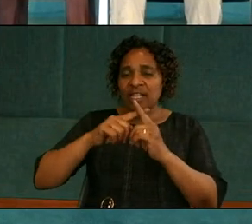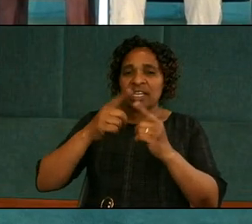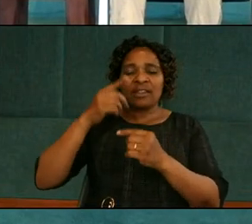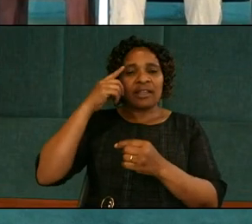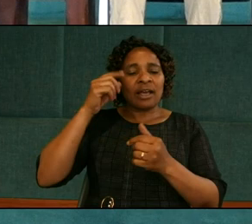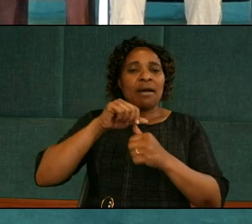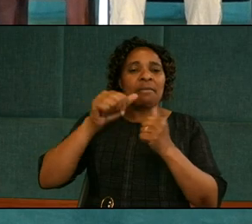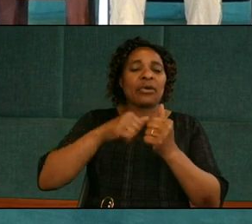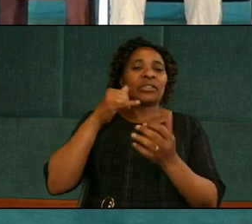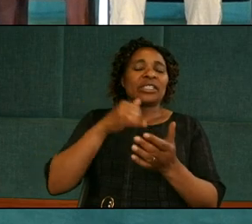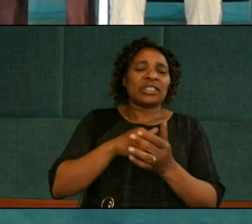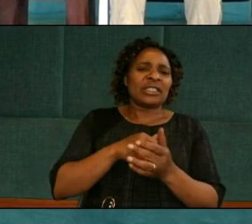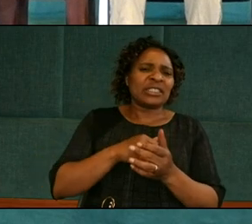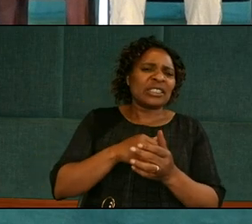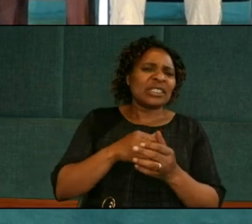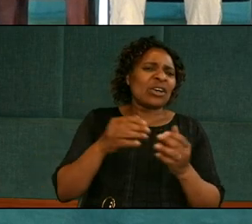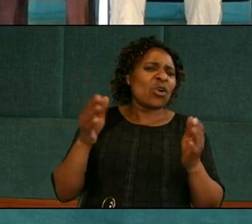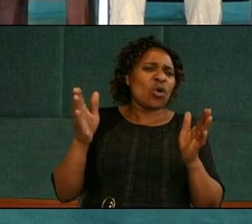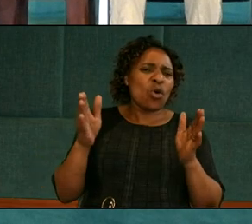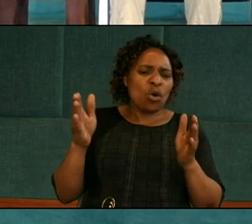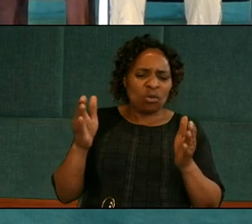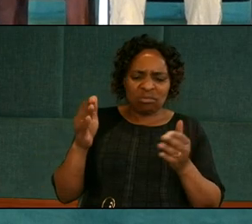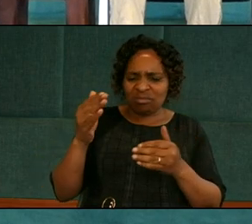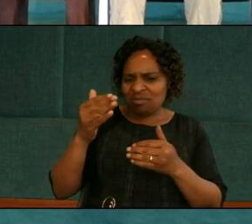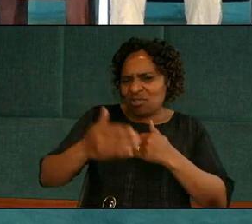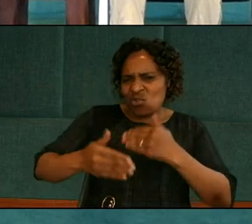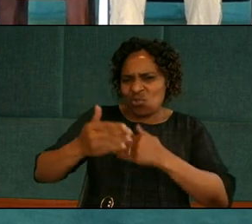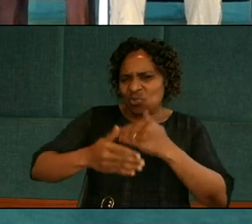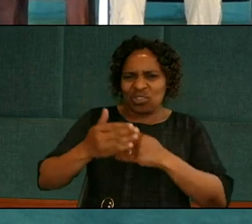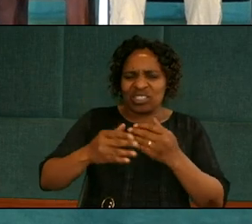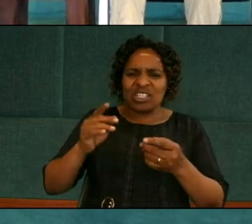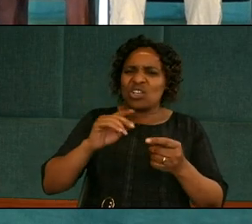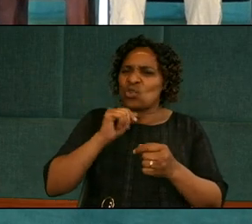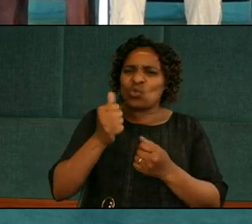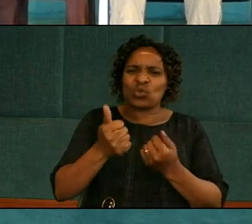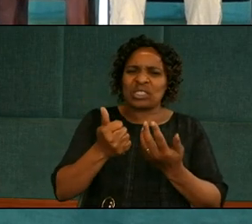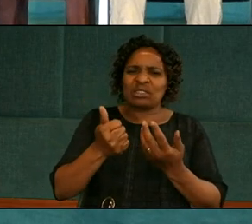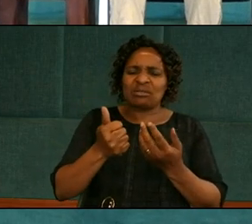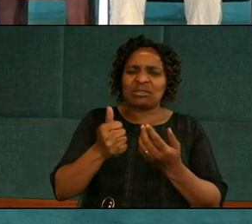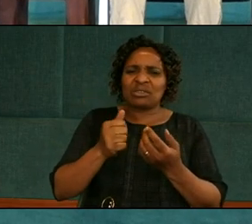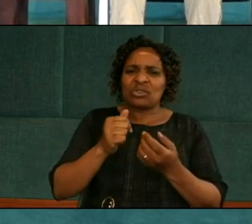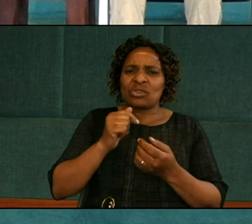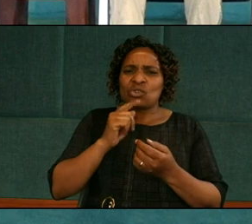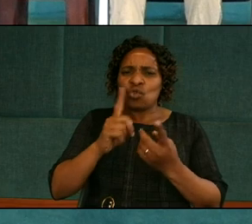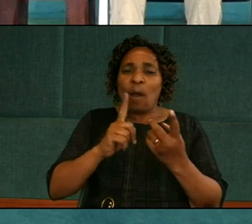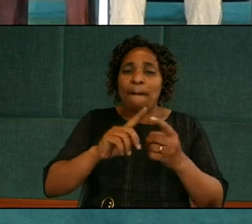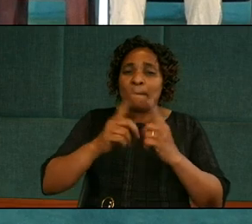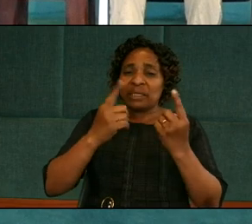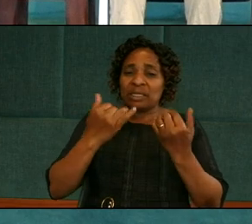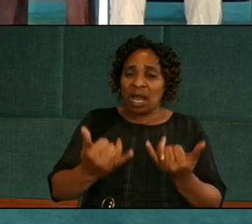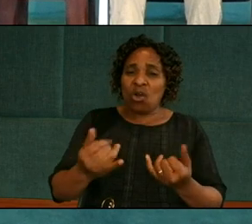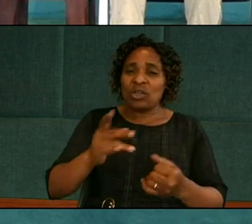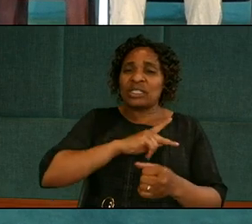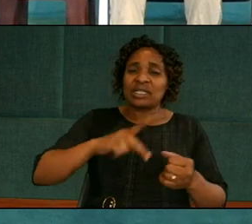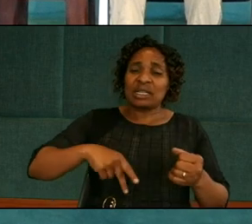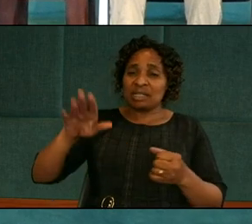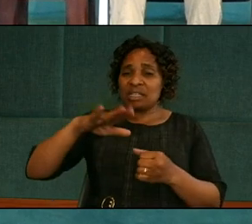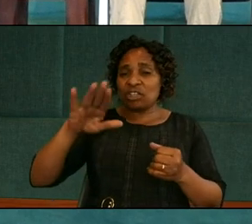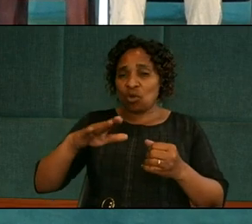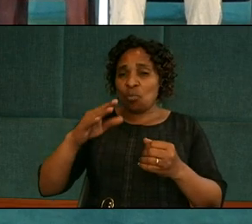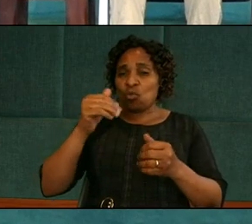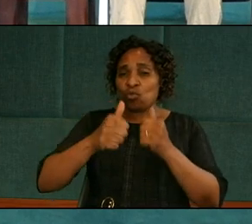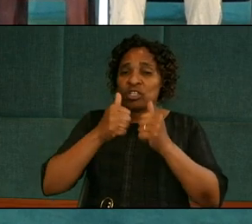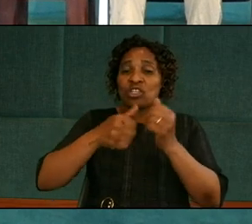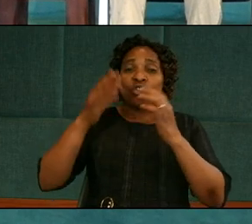think about it, you know, it's almost upside down. You know, this kingdom that Christ over here is building is a sort of upside down kingdom. You know,